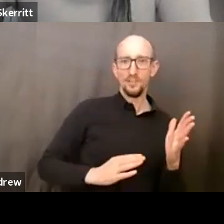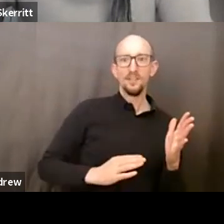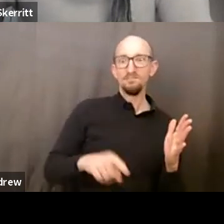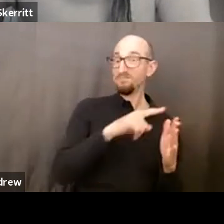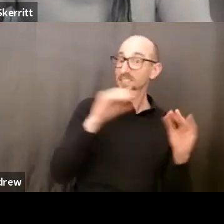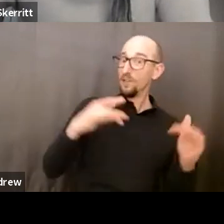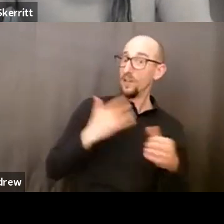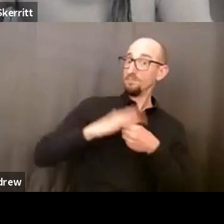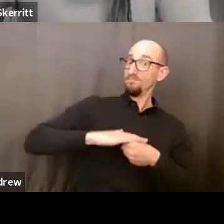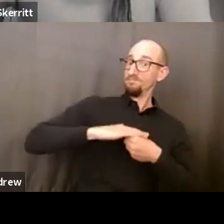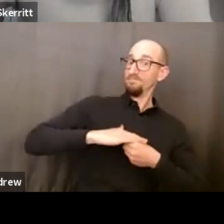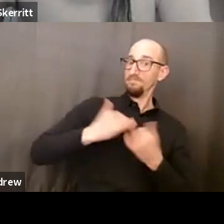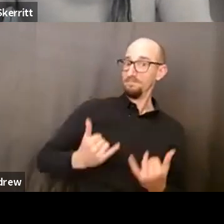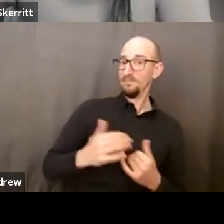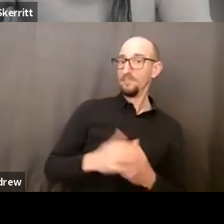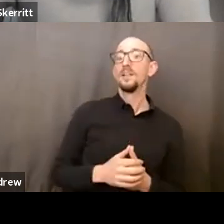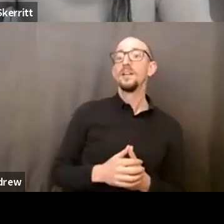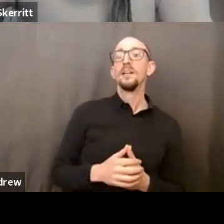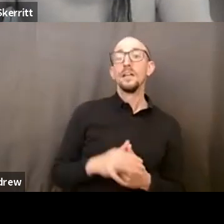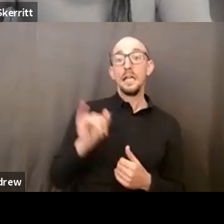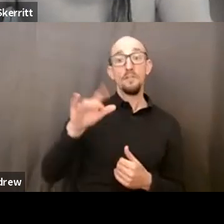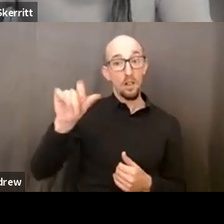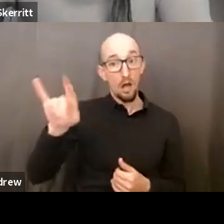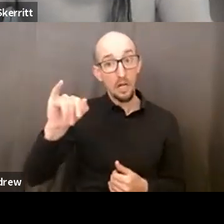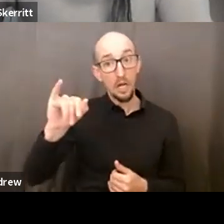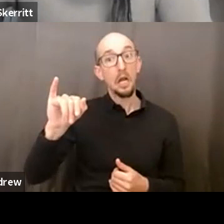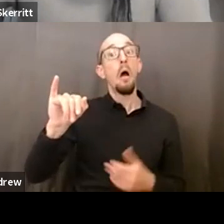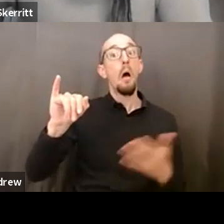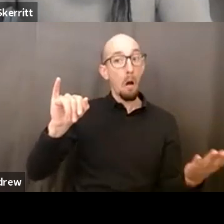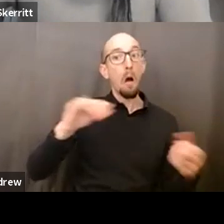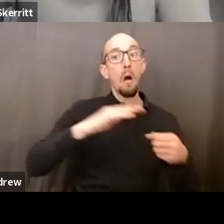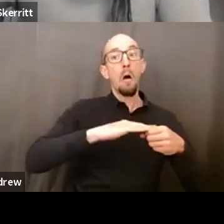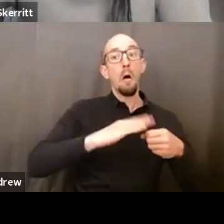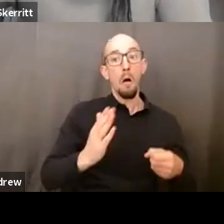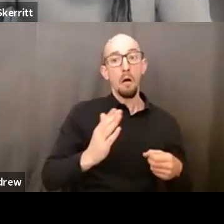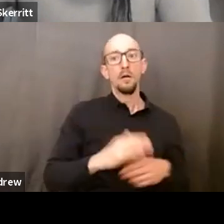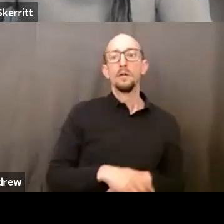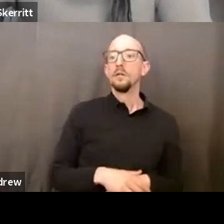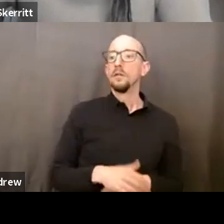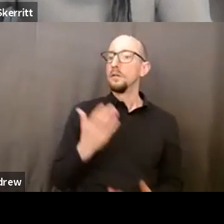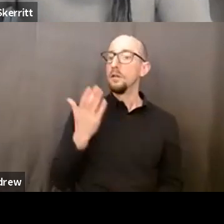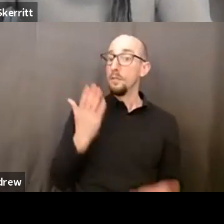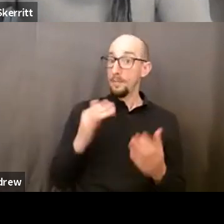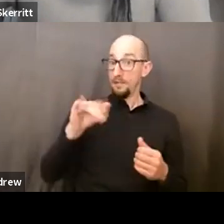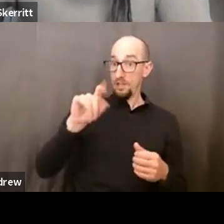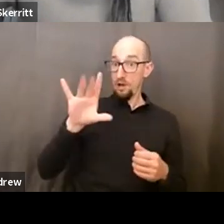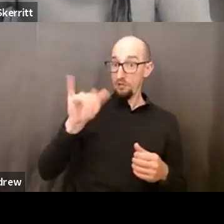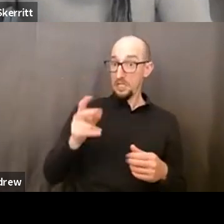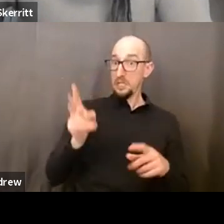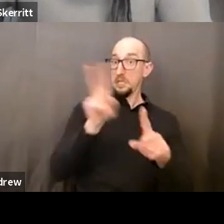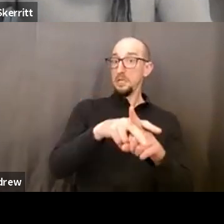the effect of changing the enrollment of the feeder schools and the other high schools in Boston.